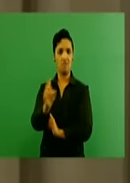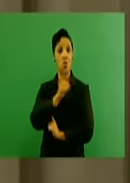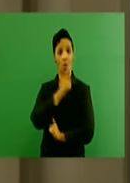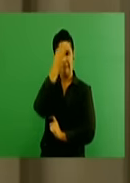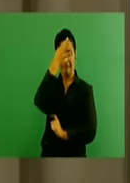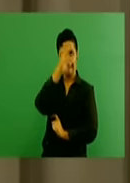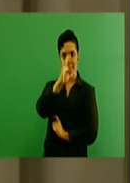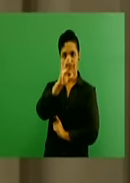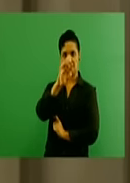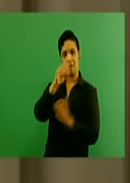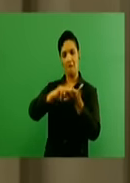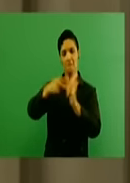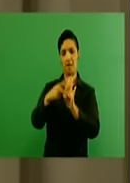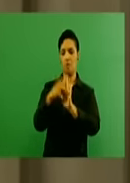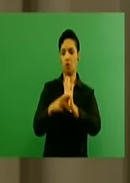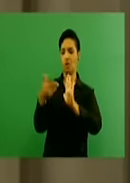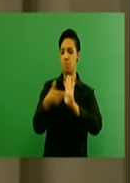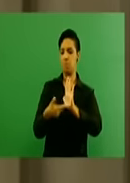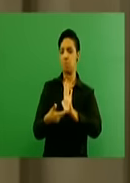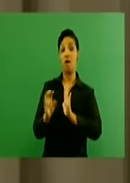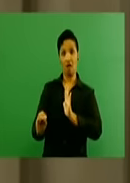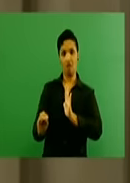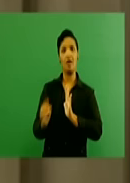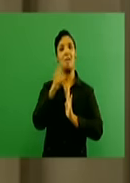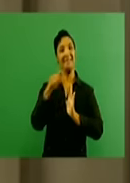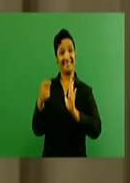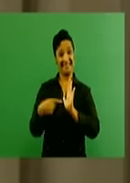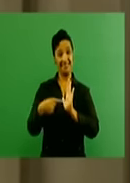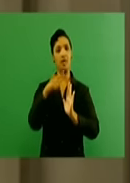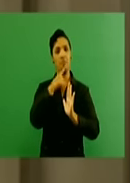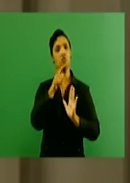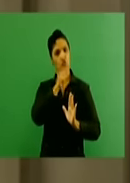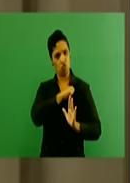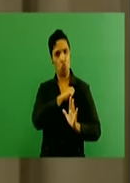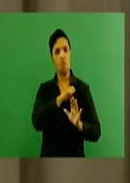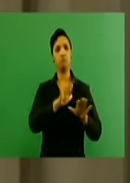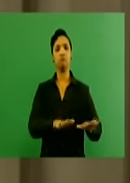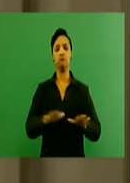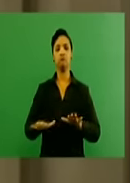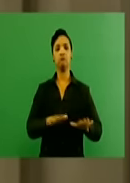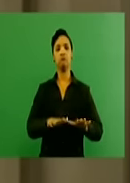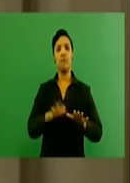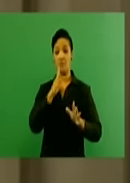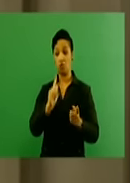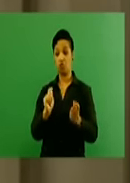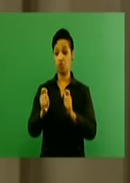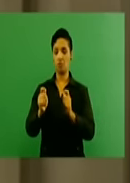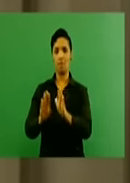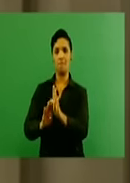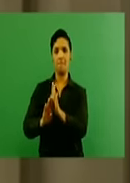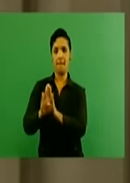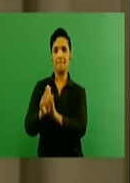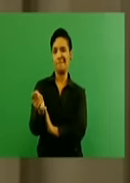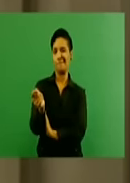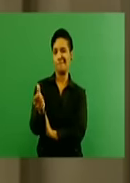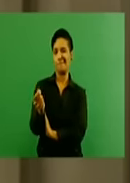government stimulus packages, and this has underpinned a stabilization and moderate upward trend